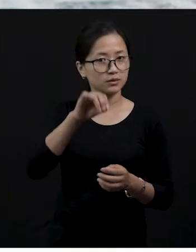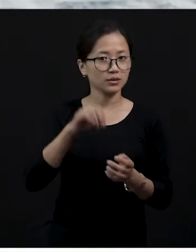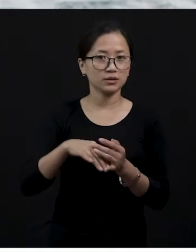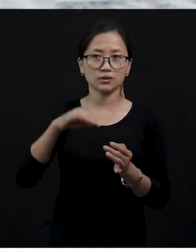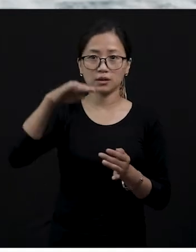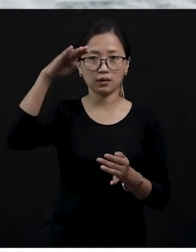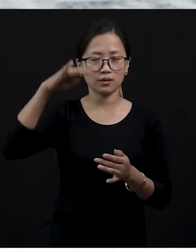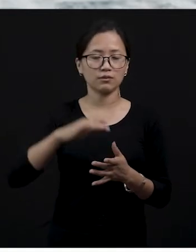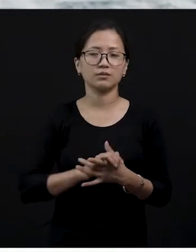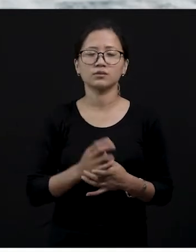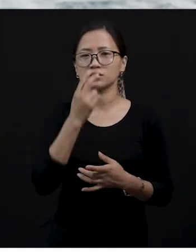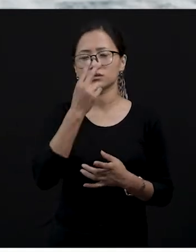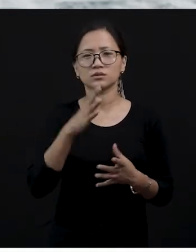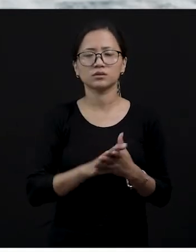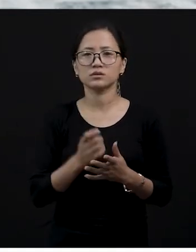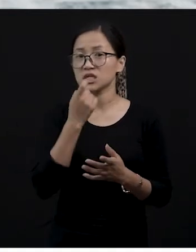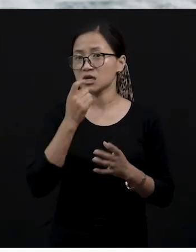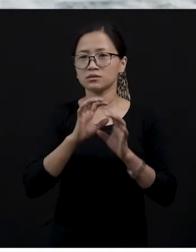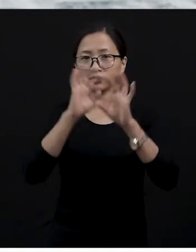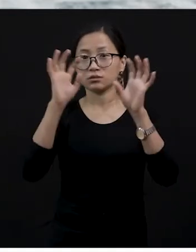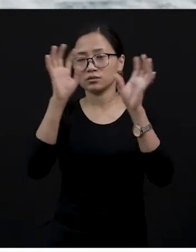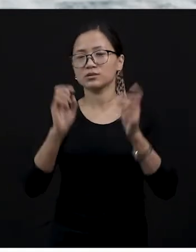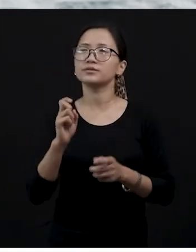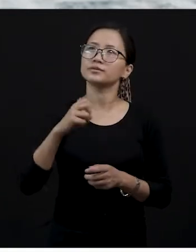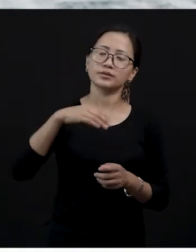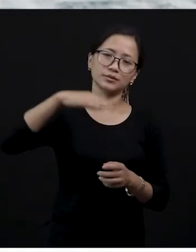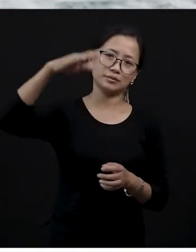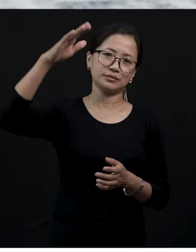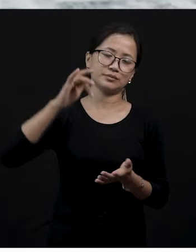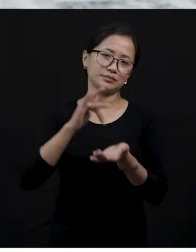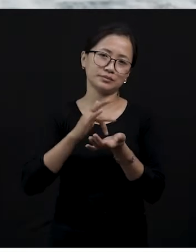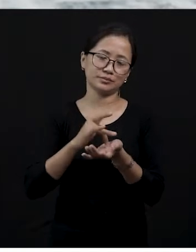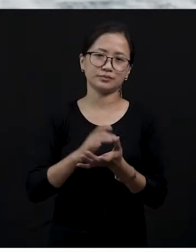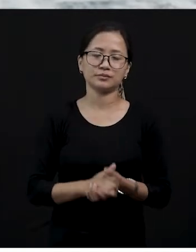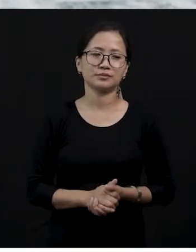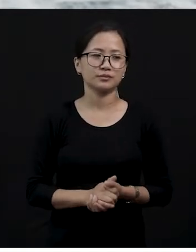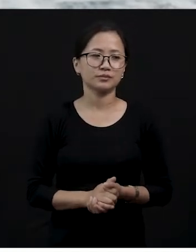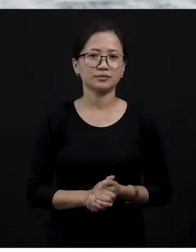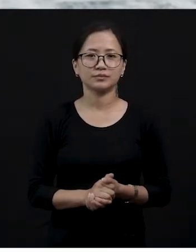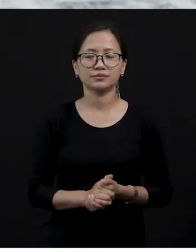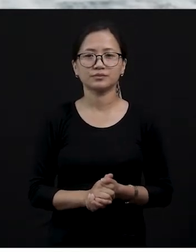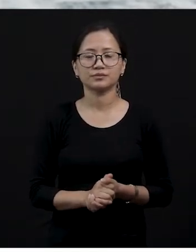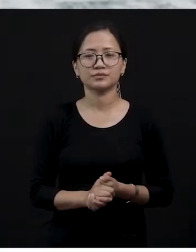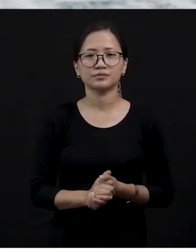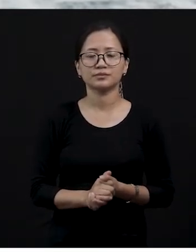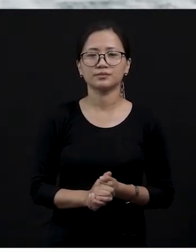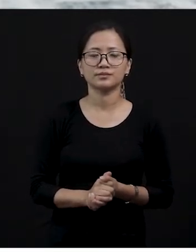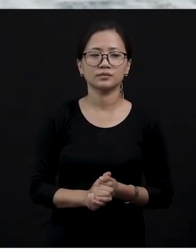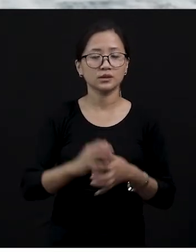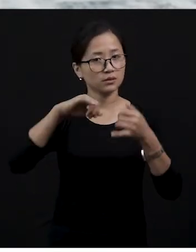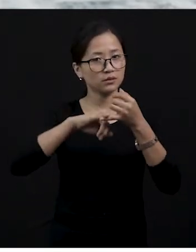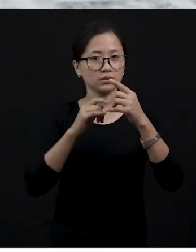evaporation. See, you can see the evaporation taking place. Yes? The smoke, this